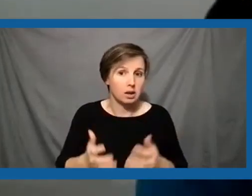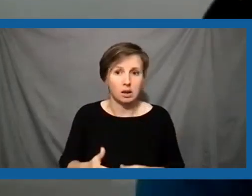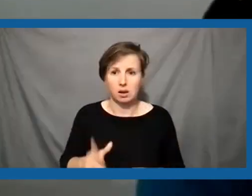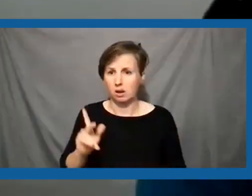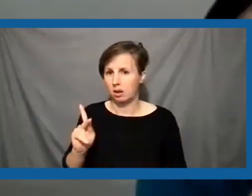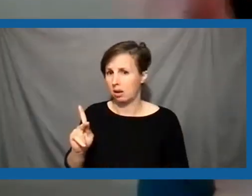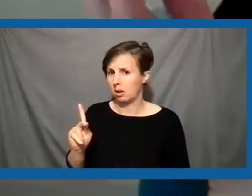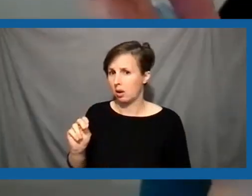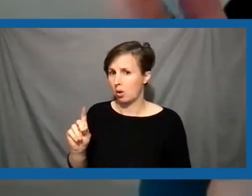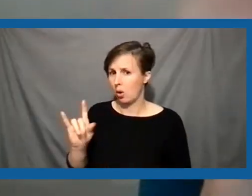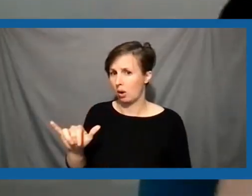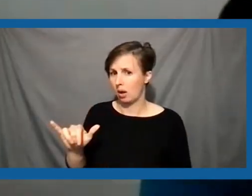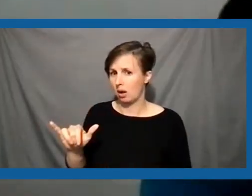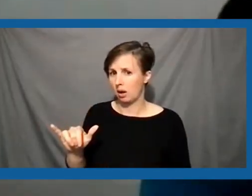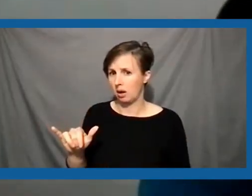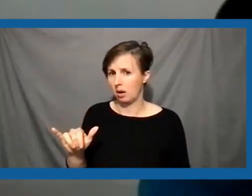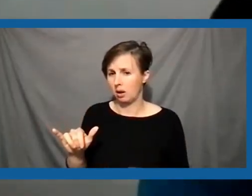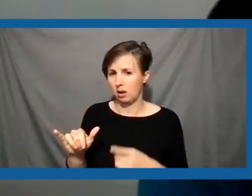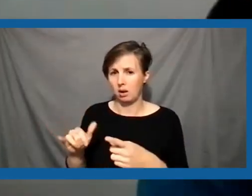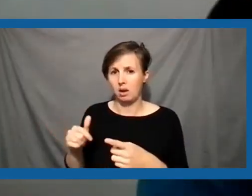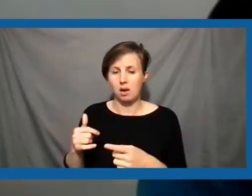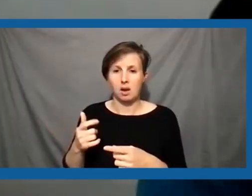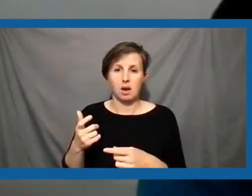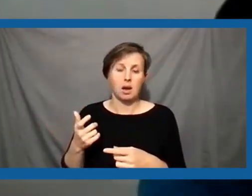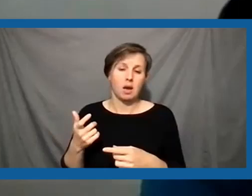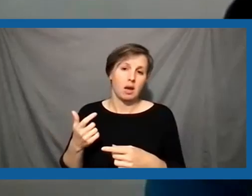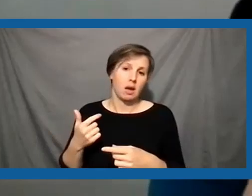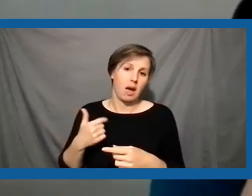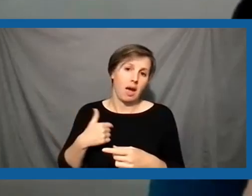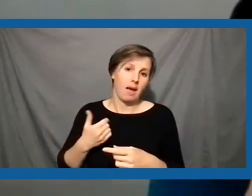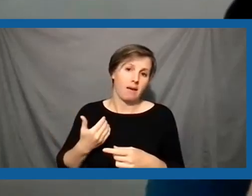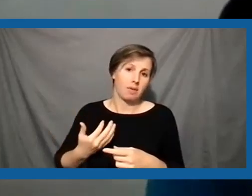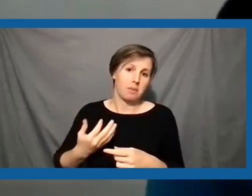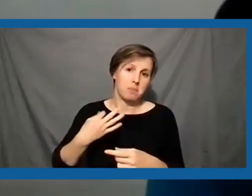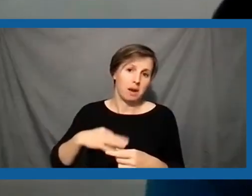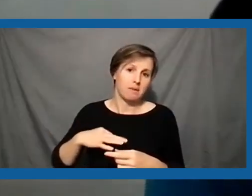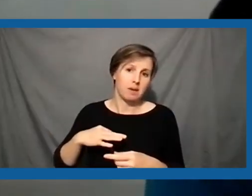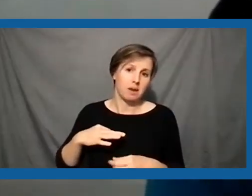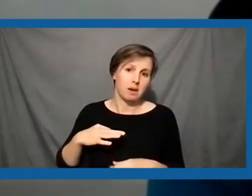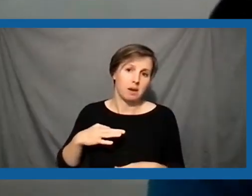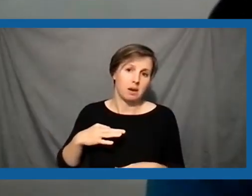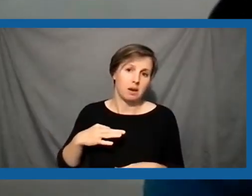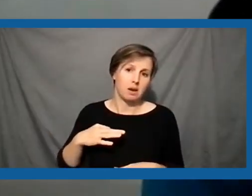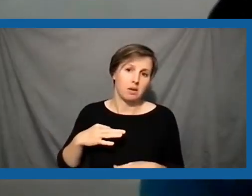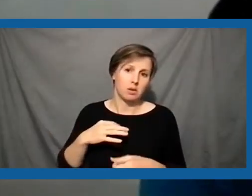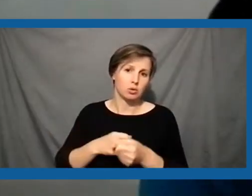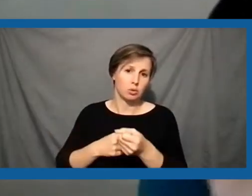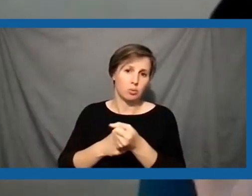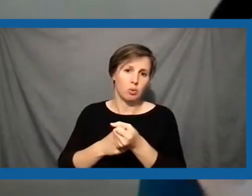that, you know, one, I got the benefit in the earliest part of the support from